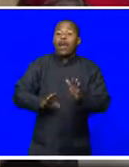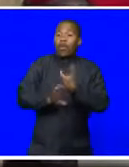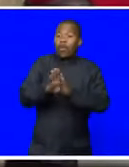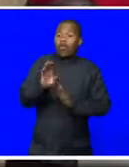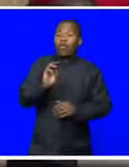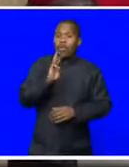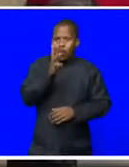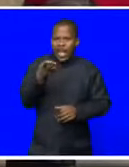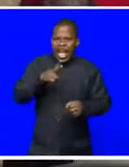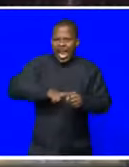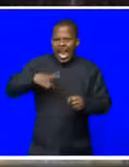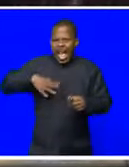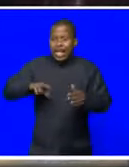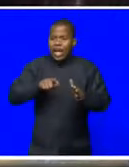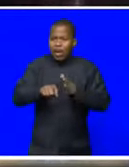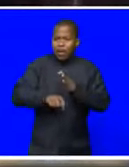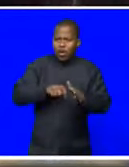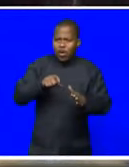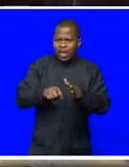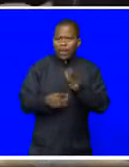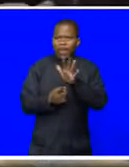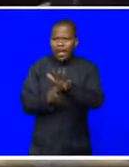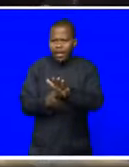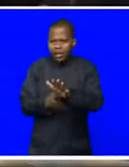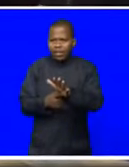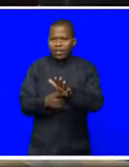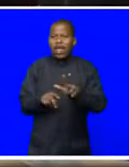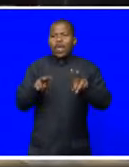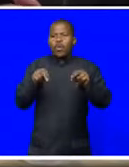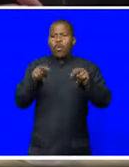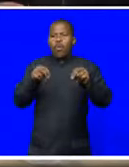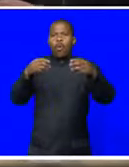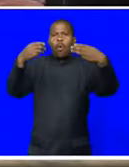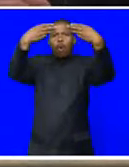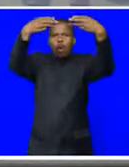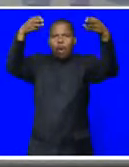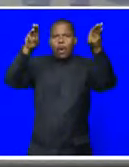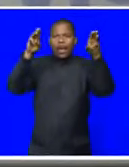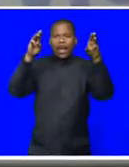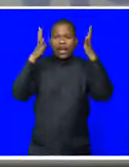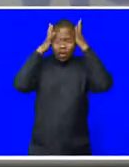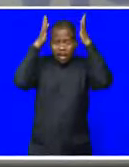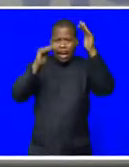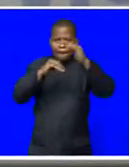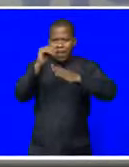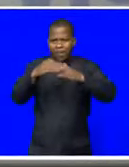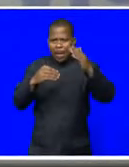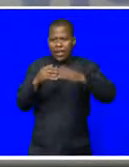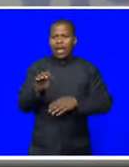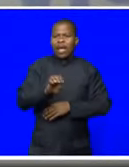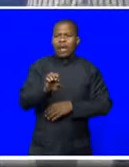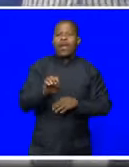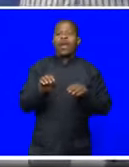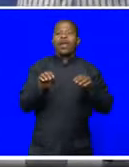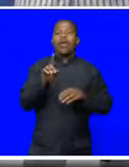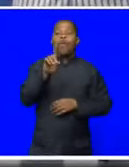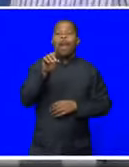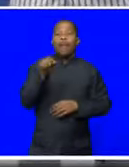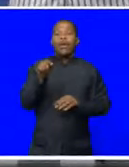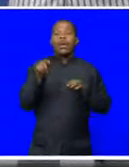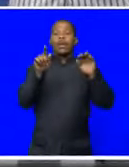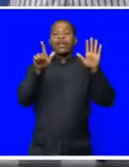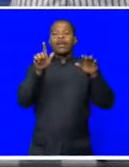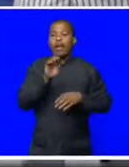whereas projects under the strategic plan, including the building of the new Eswatini Parliament, will cost around 1.7 billion